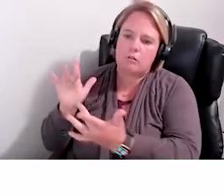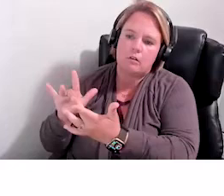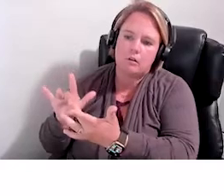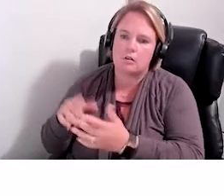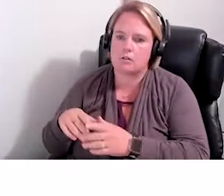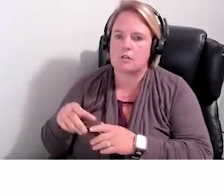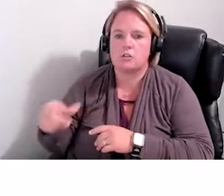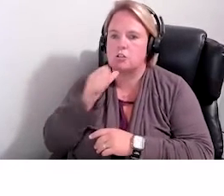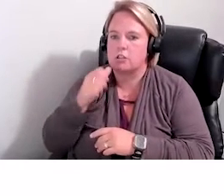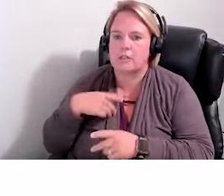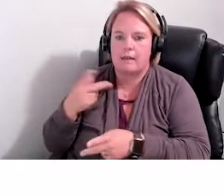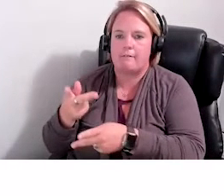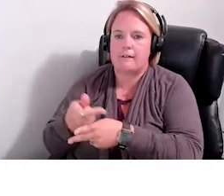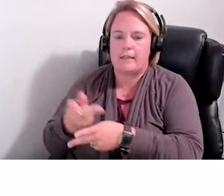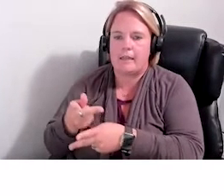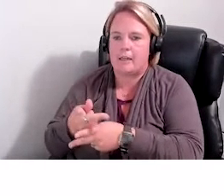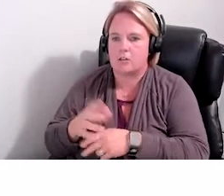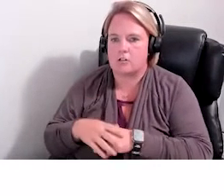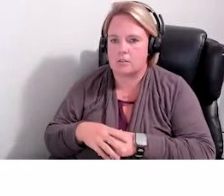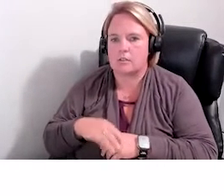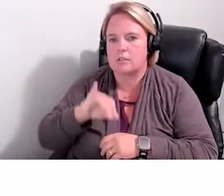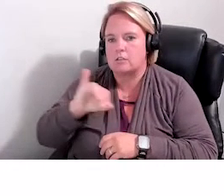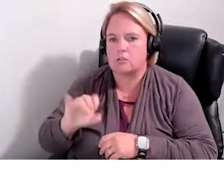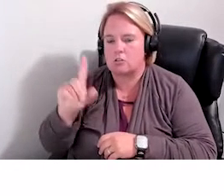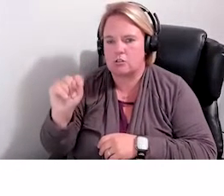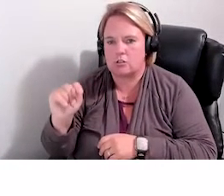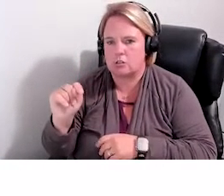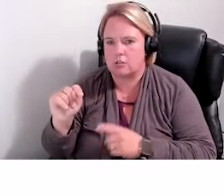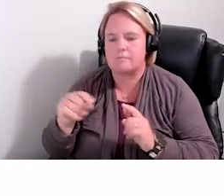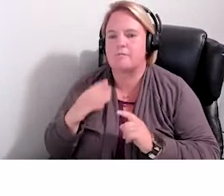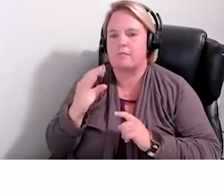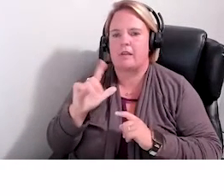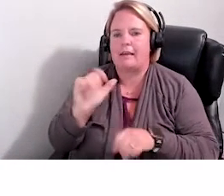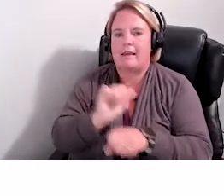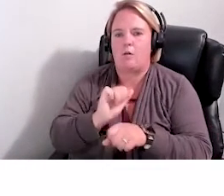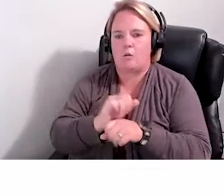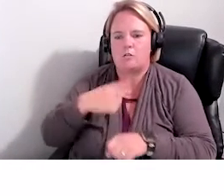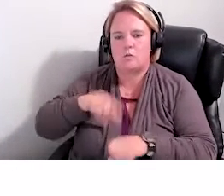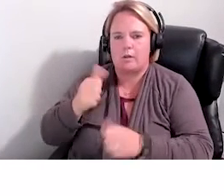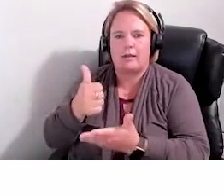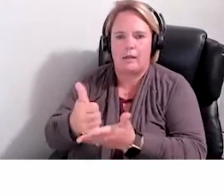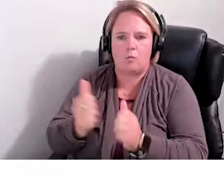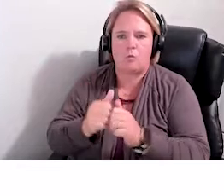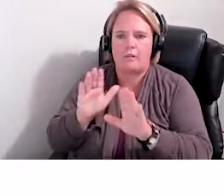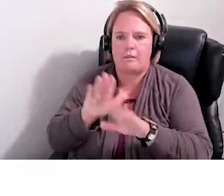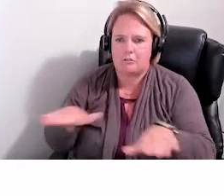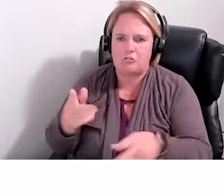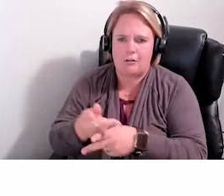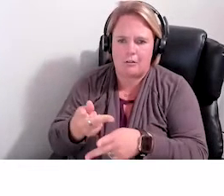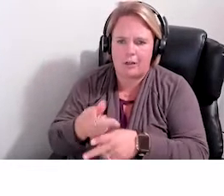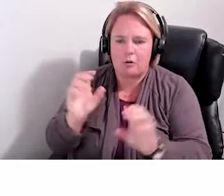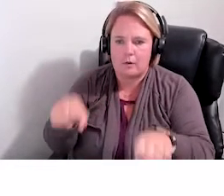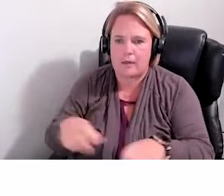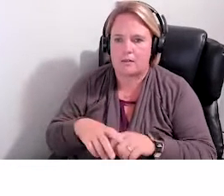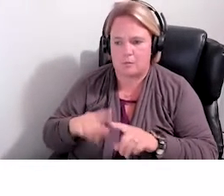have a childcare provider. I say just because with CalWorks, we're able to assist with childcare. What she